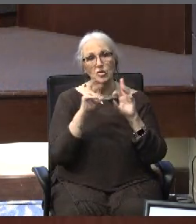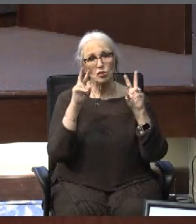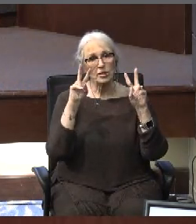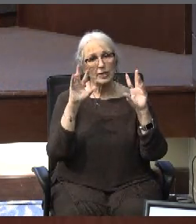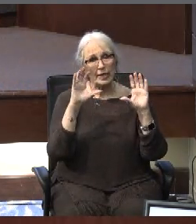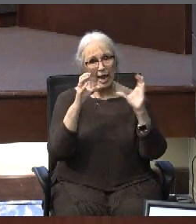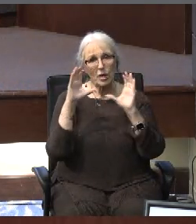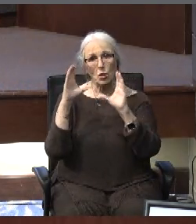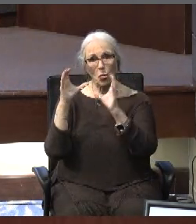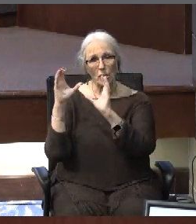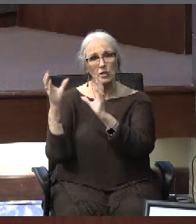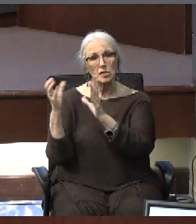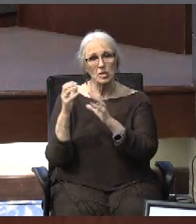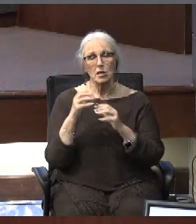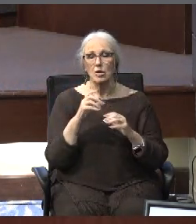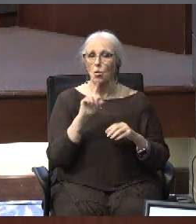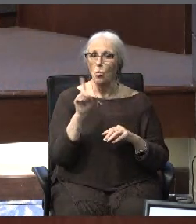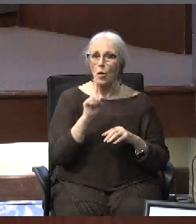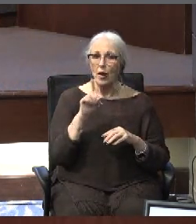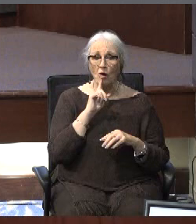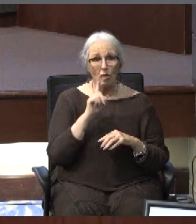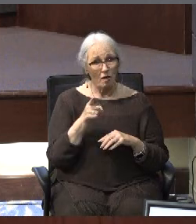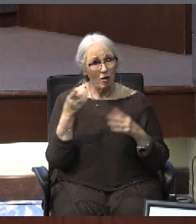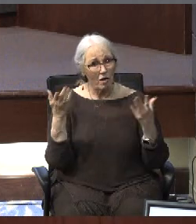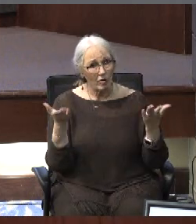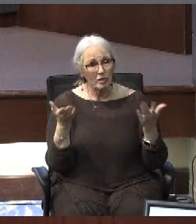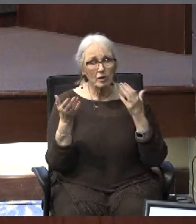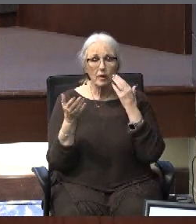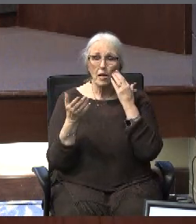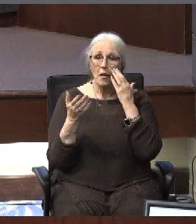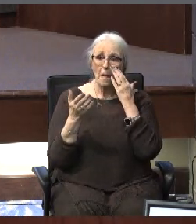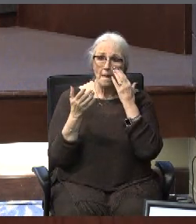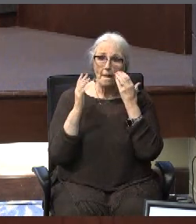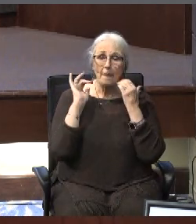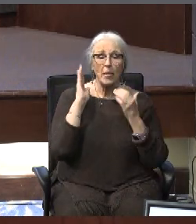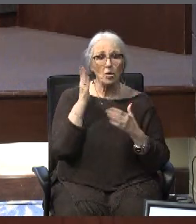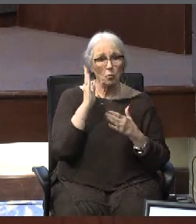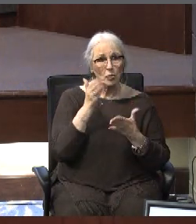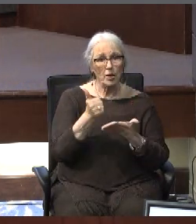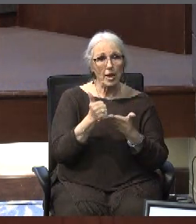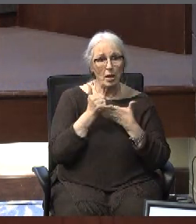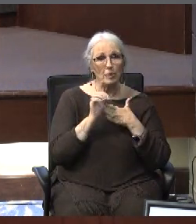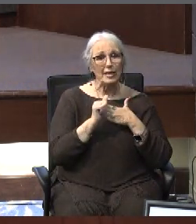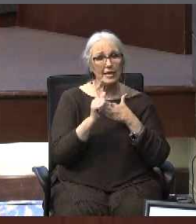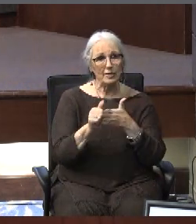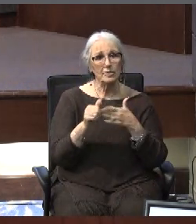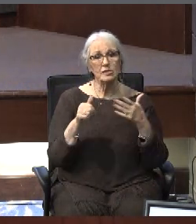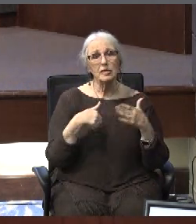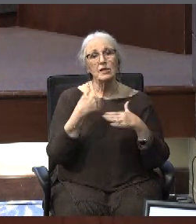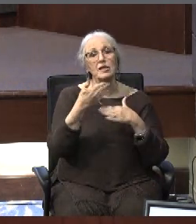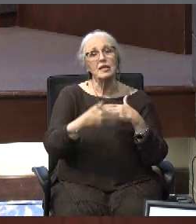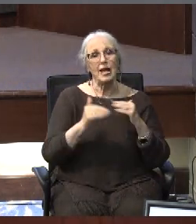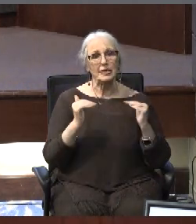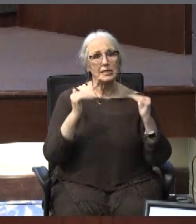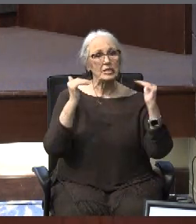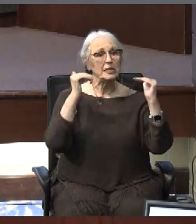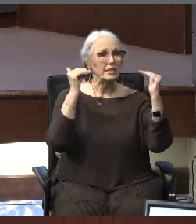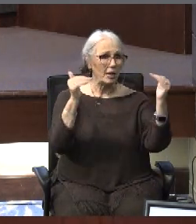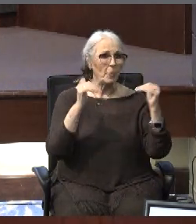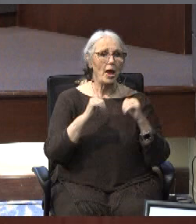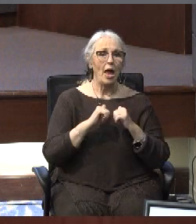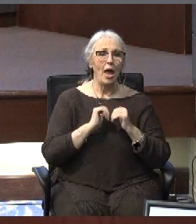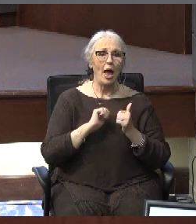are, where they are, and I think that will help guide us to next steps on how we become a